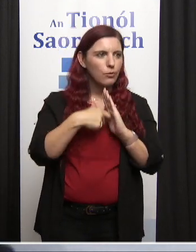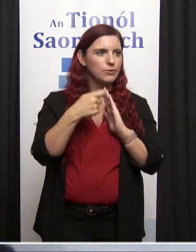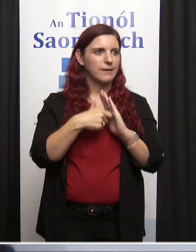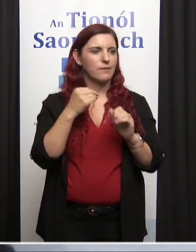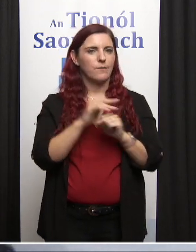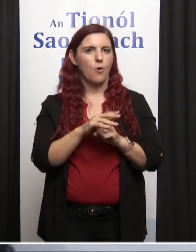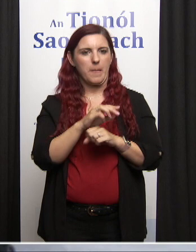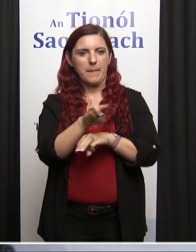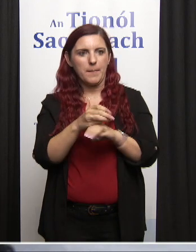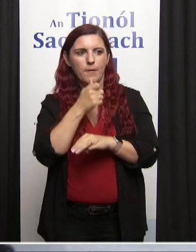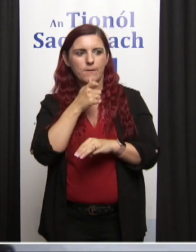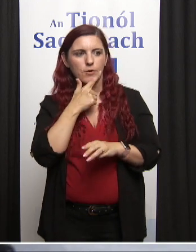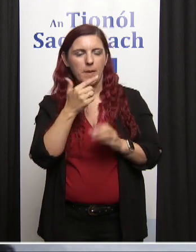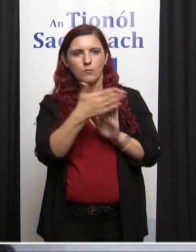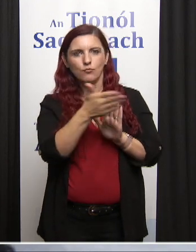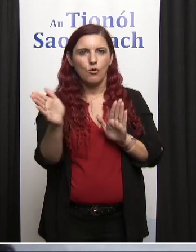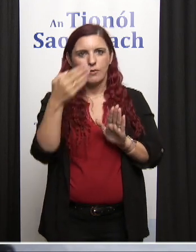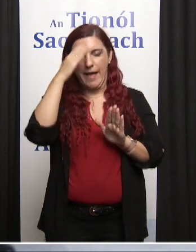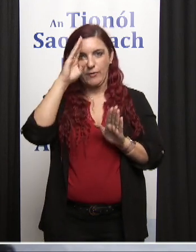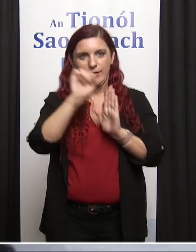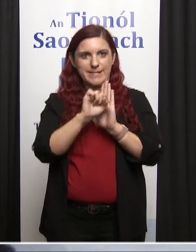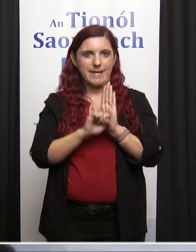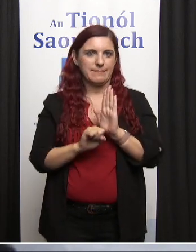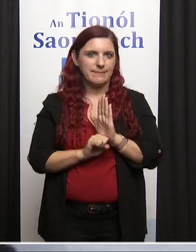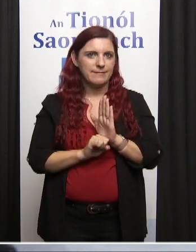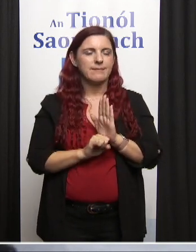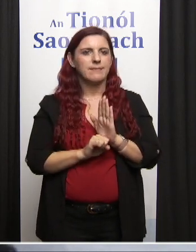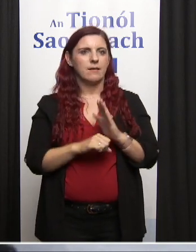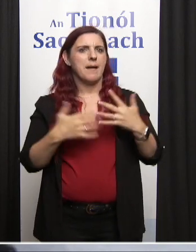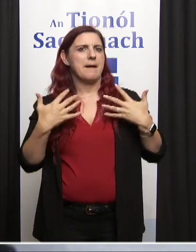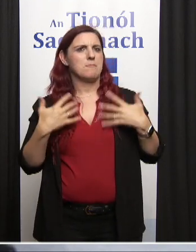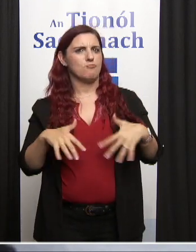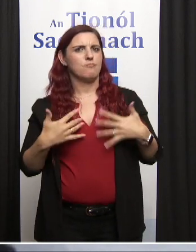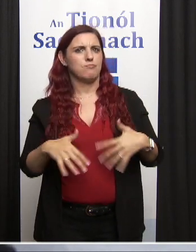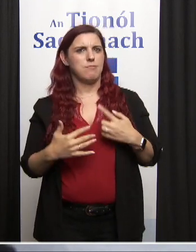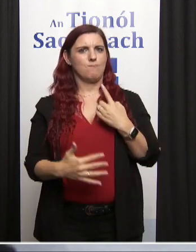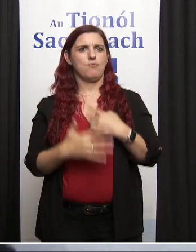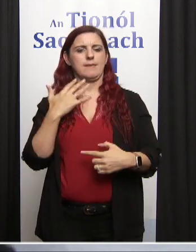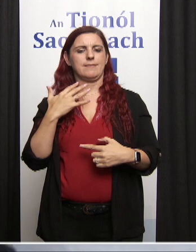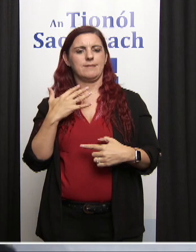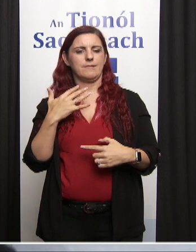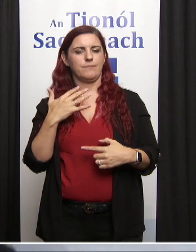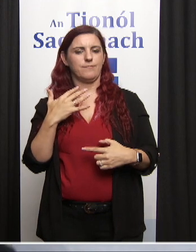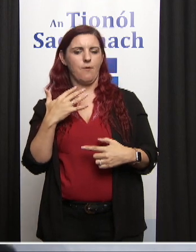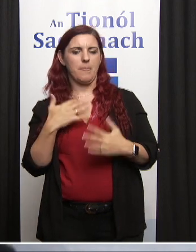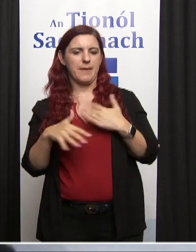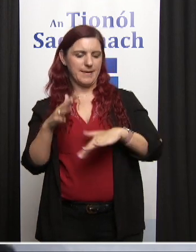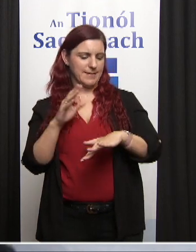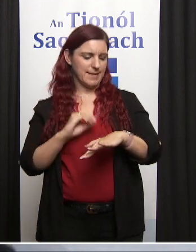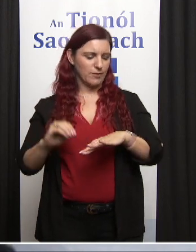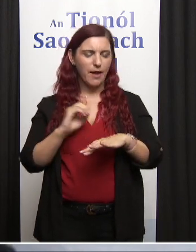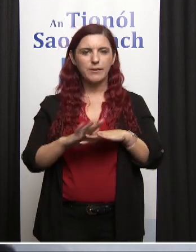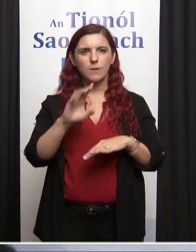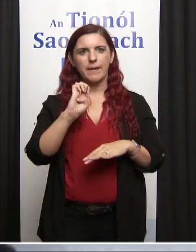of Dublin and the wider Irish state. What really has impressed us all from the Secretariat to the